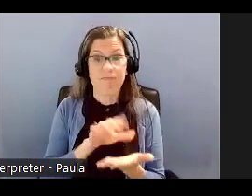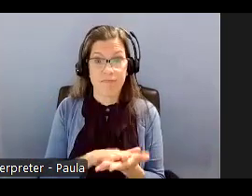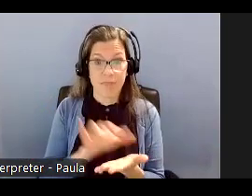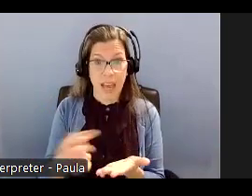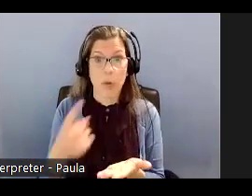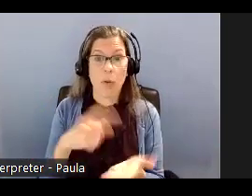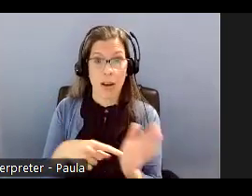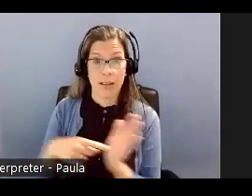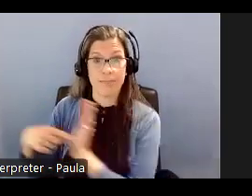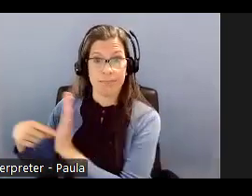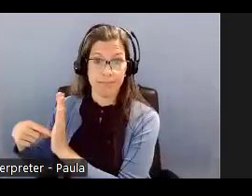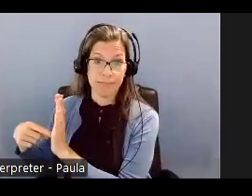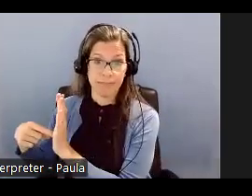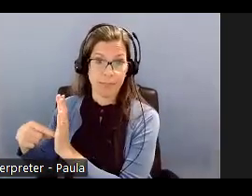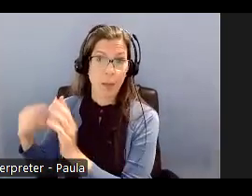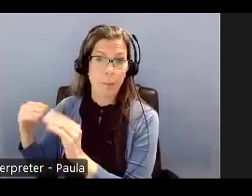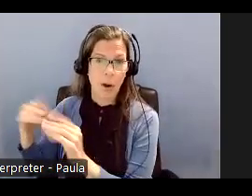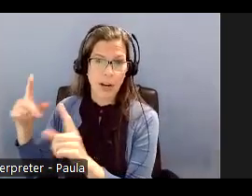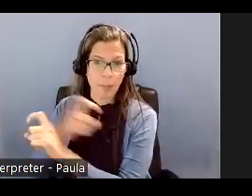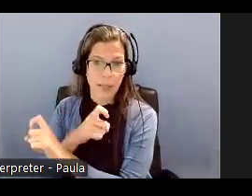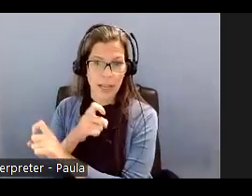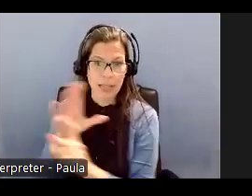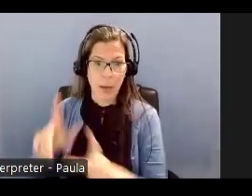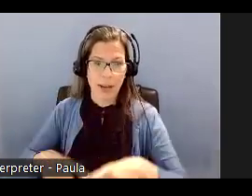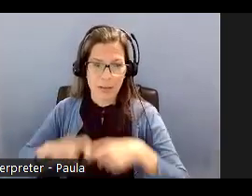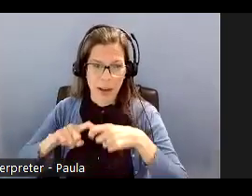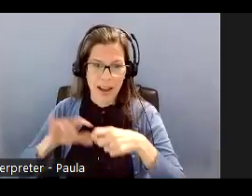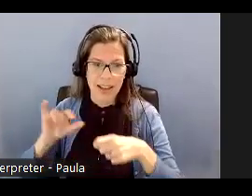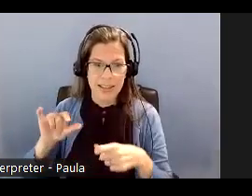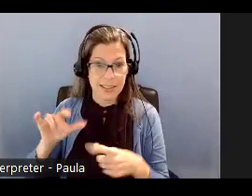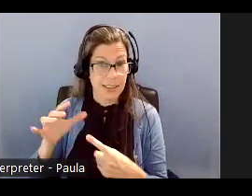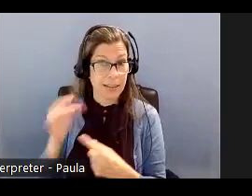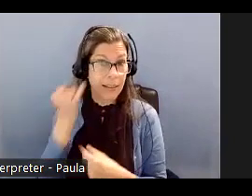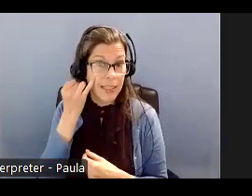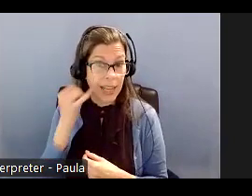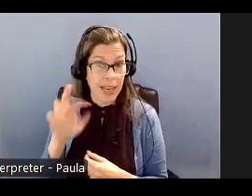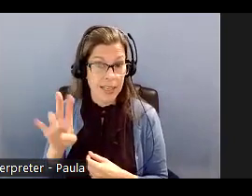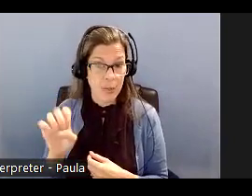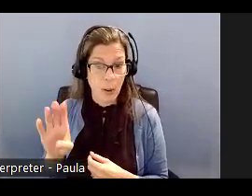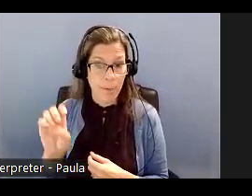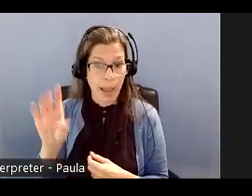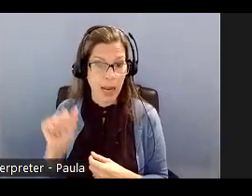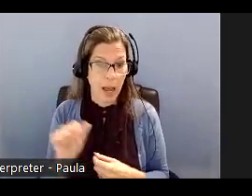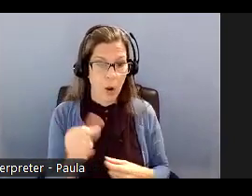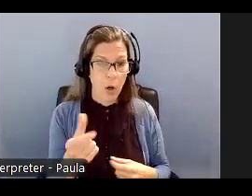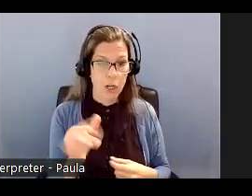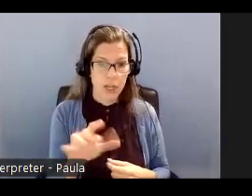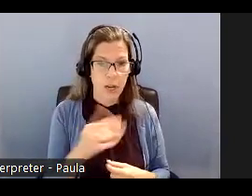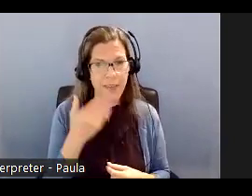bit more complicated. Okay. I'll just pause there in case Rebecca or Gio have a better answer to that.